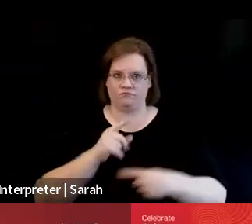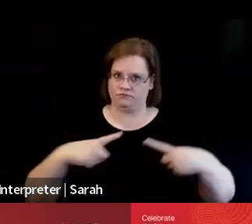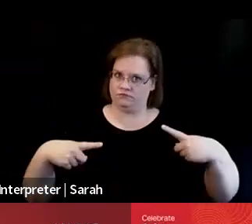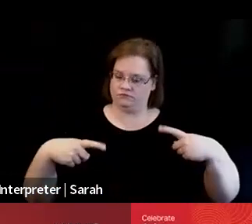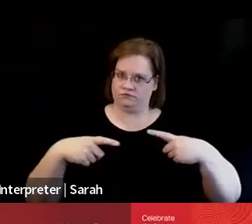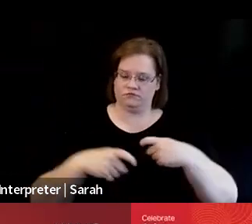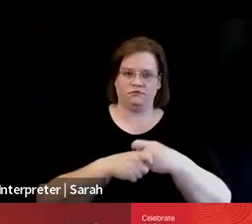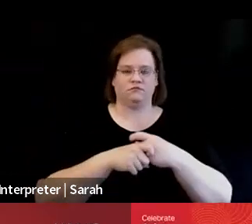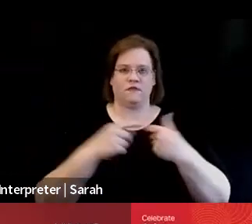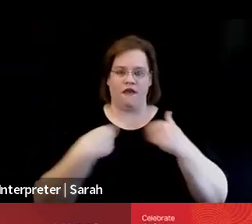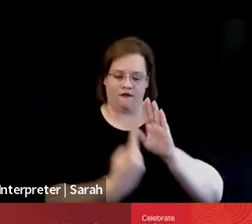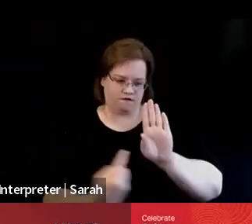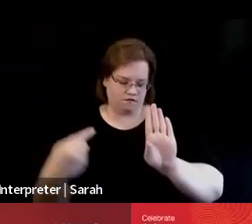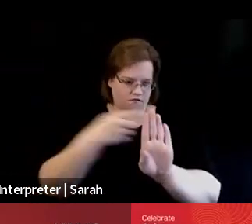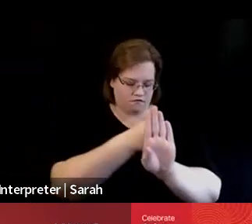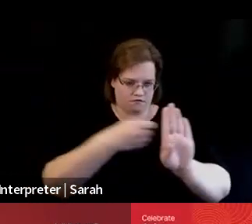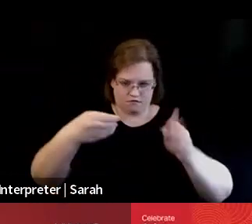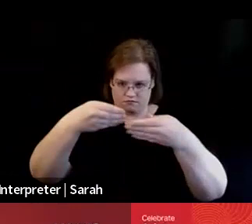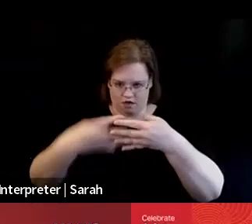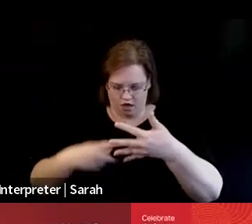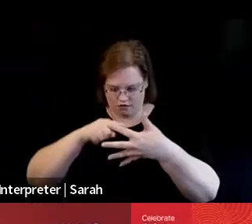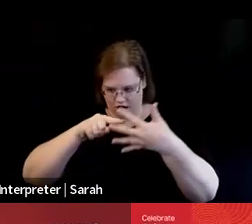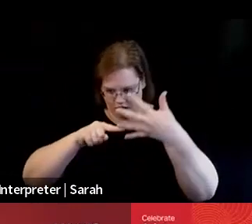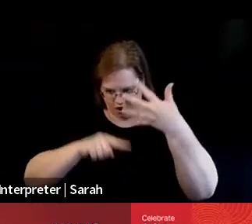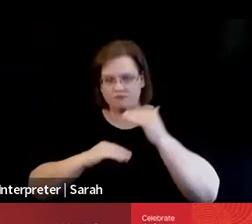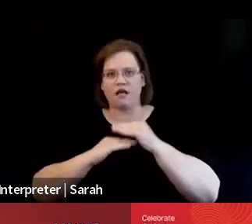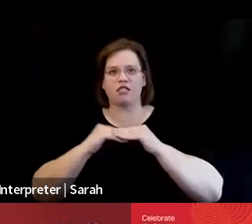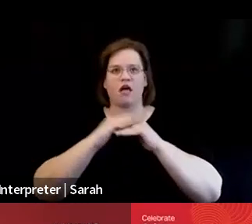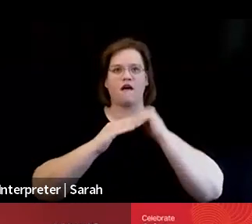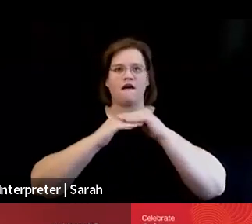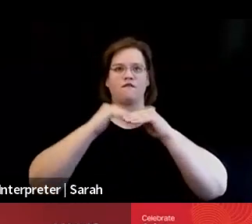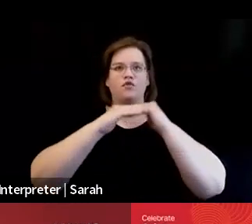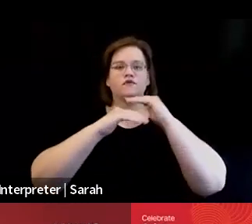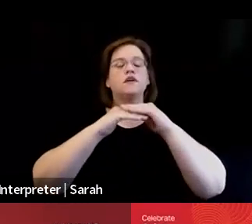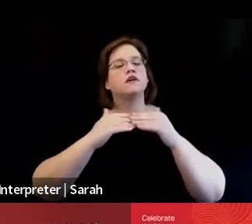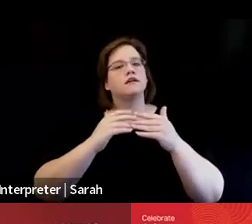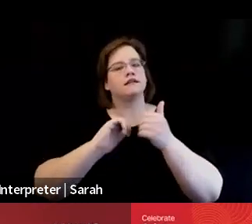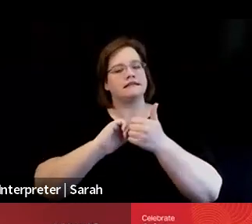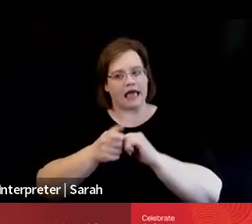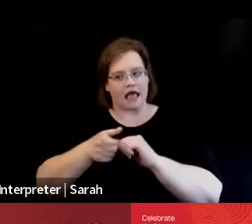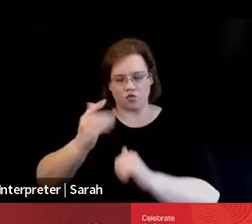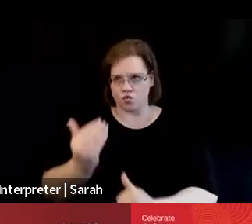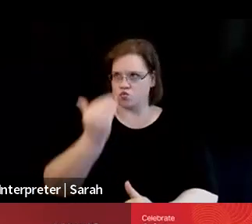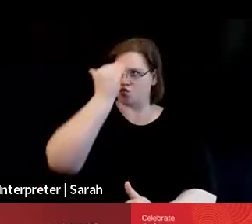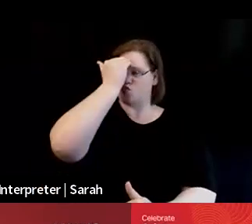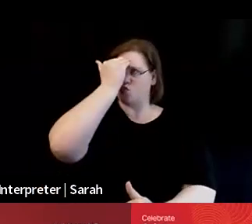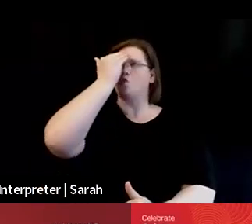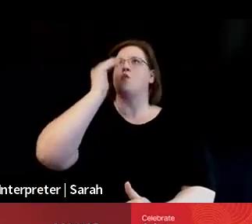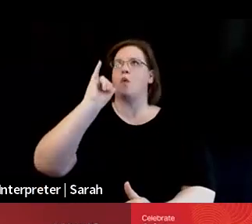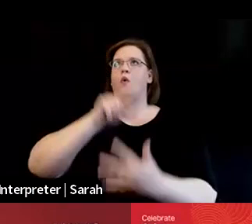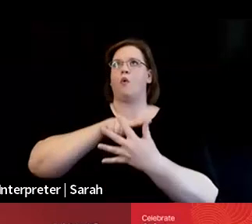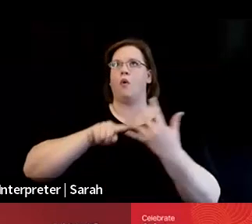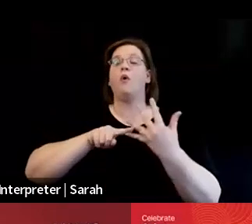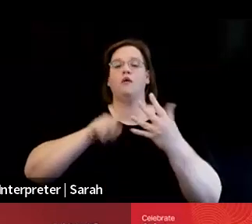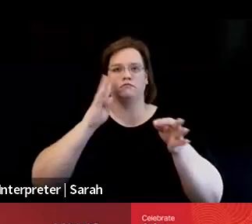levels and layers to it. And ultimately, it's about how people are able to make informed decisions about their care by